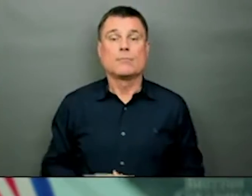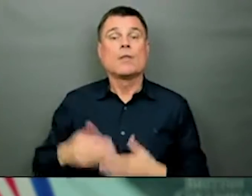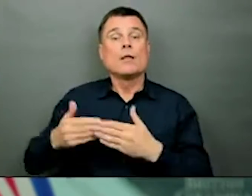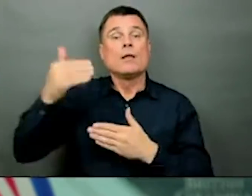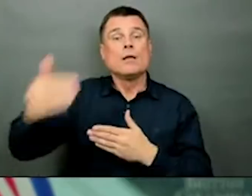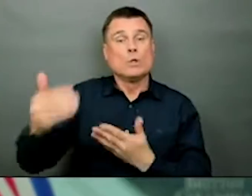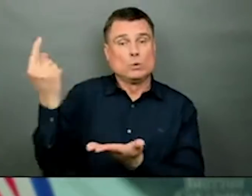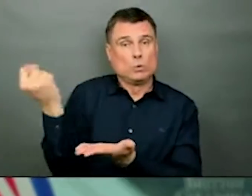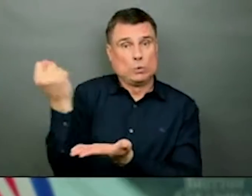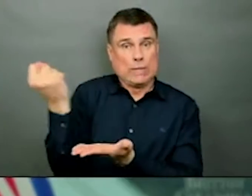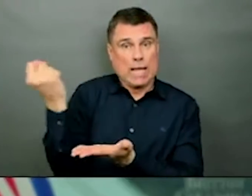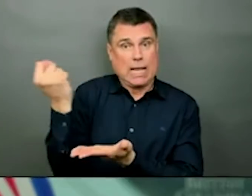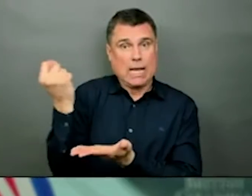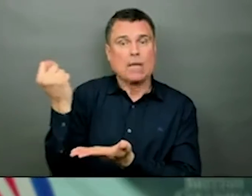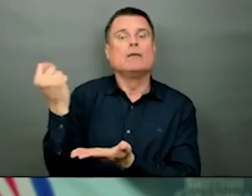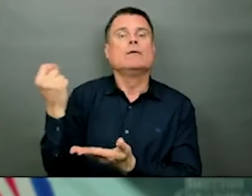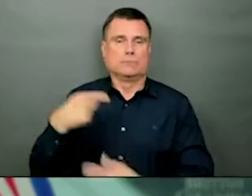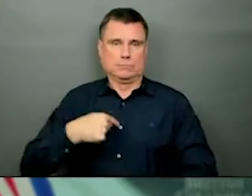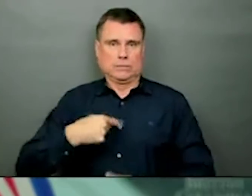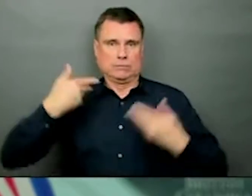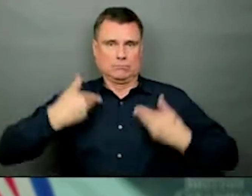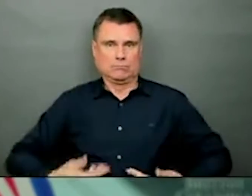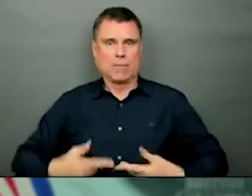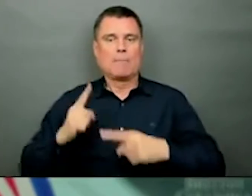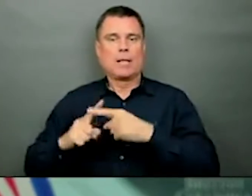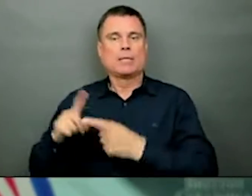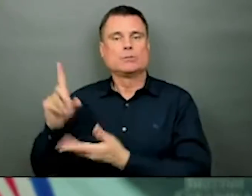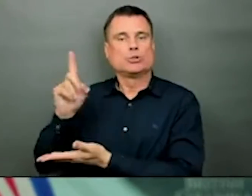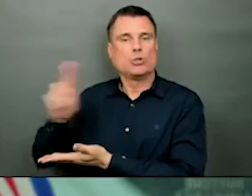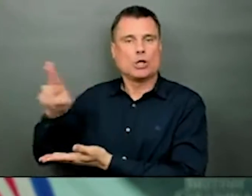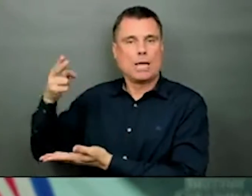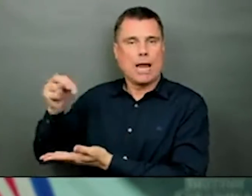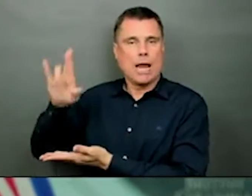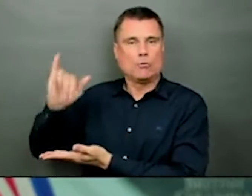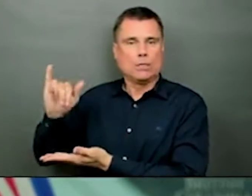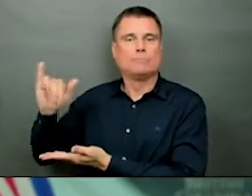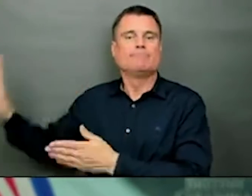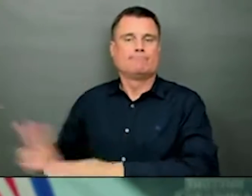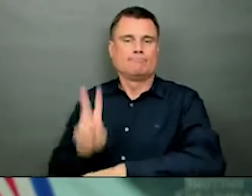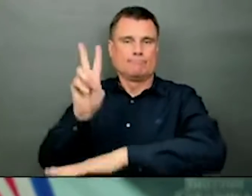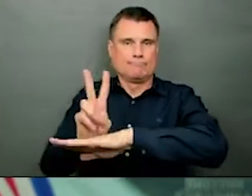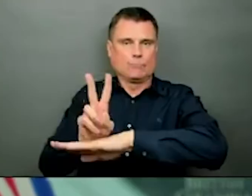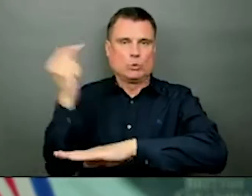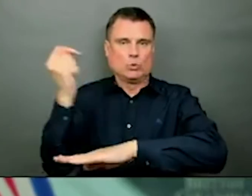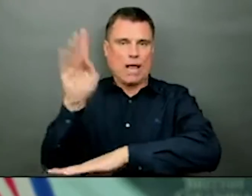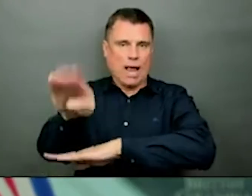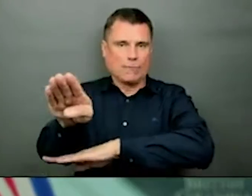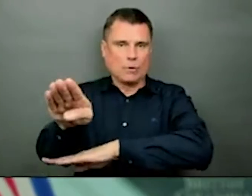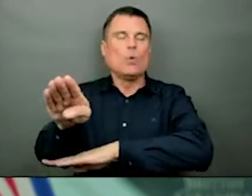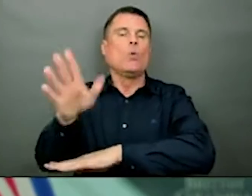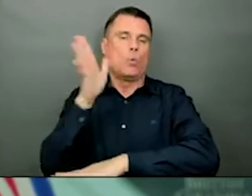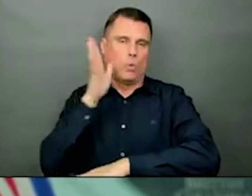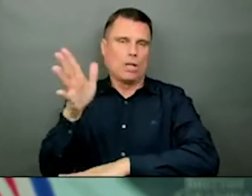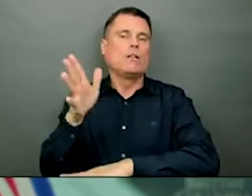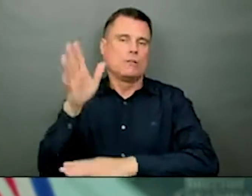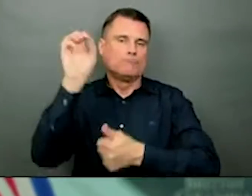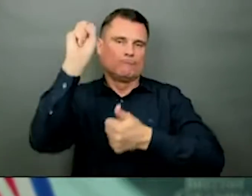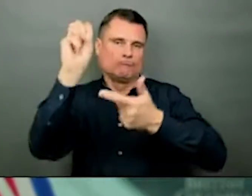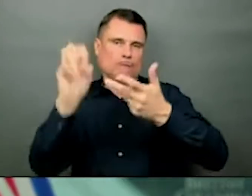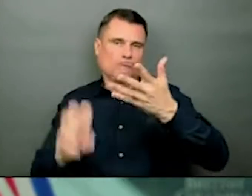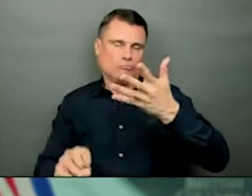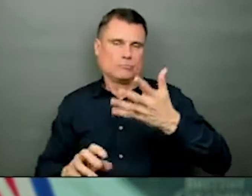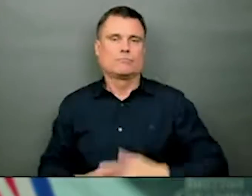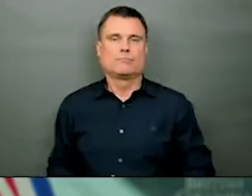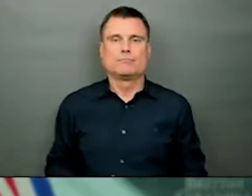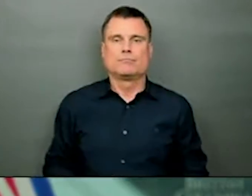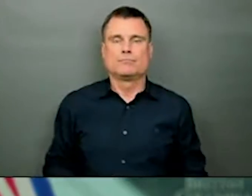myself will be providing an in-person briefing on Tuesday afternoon. We are looking for members of the media to